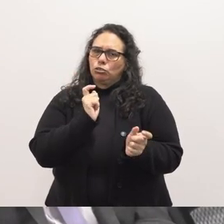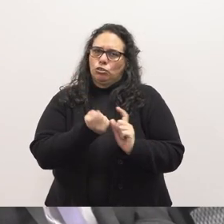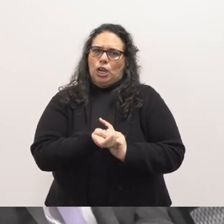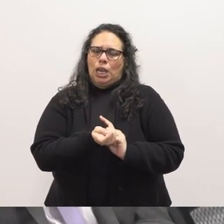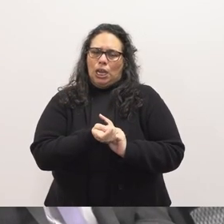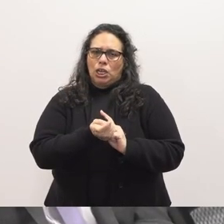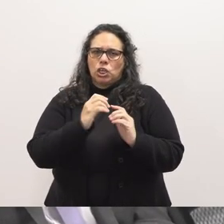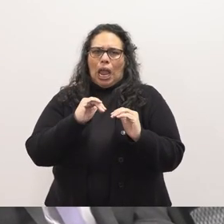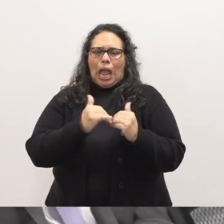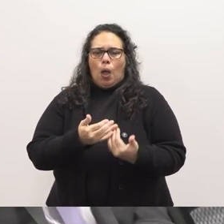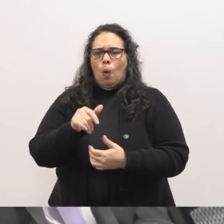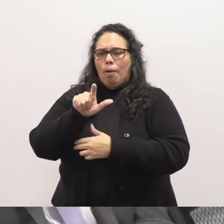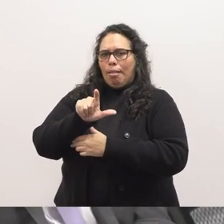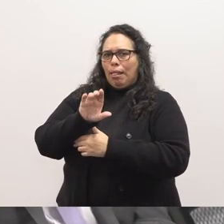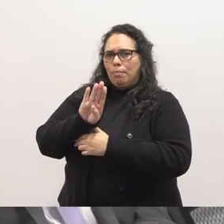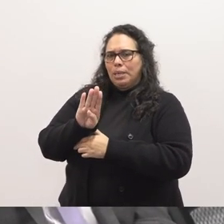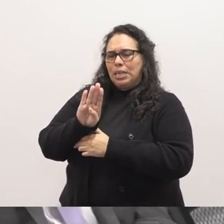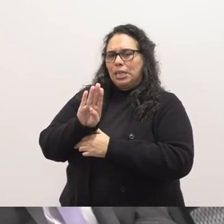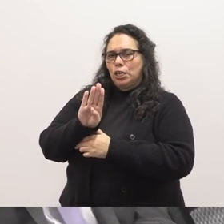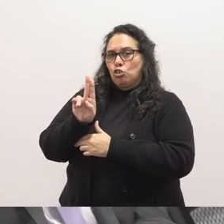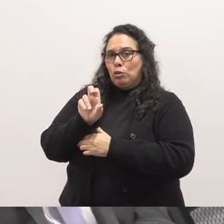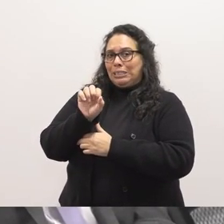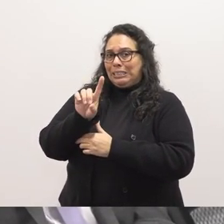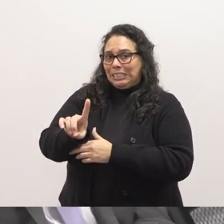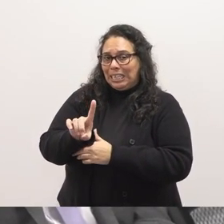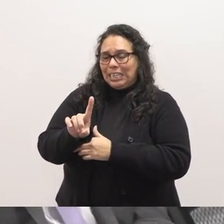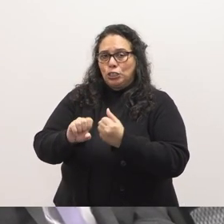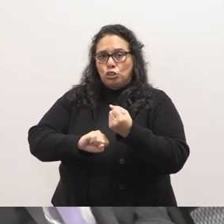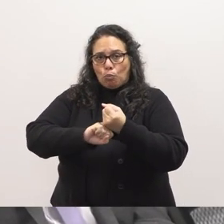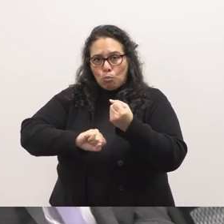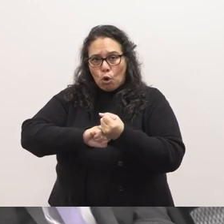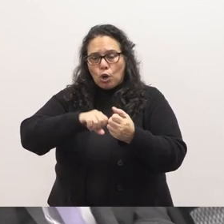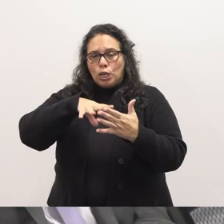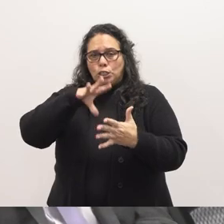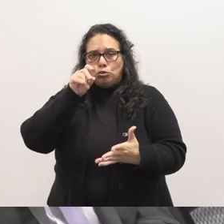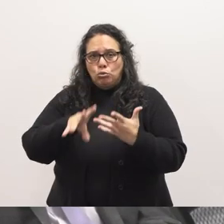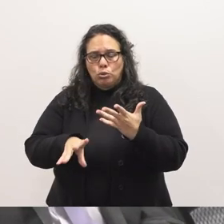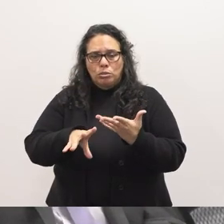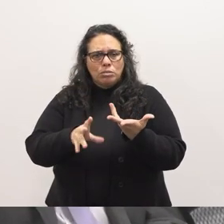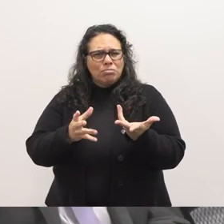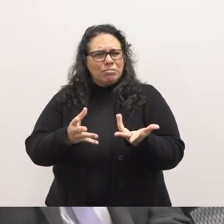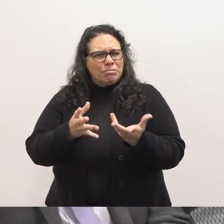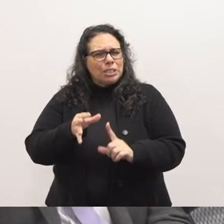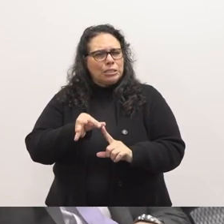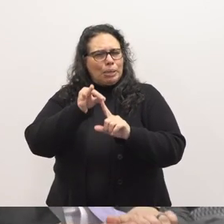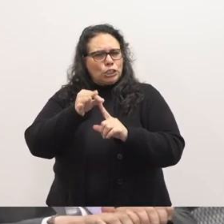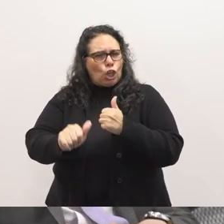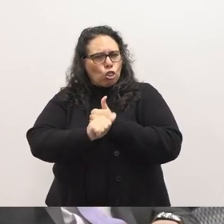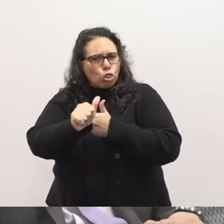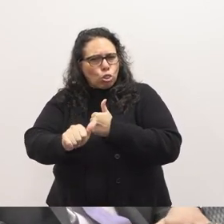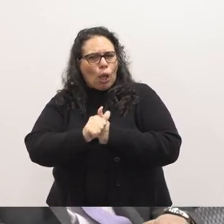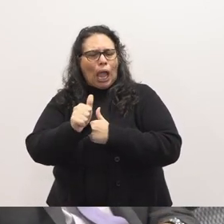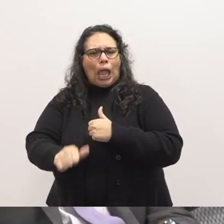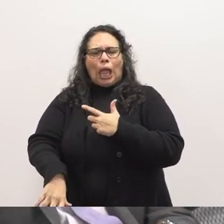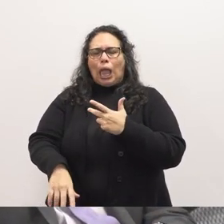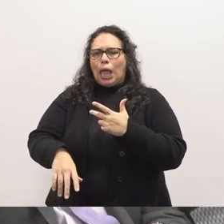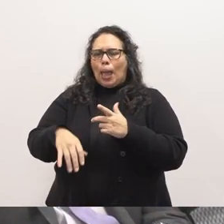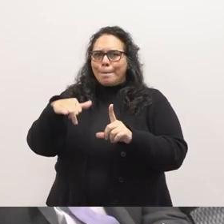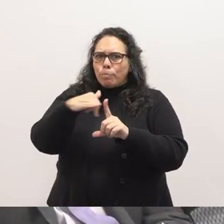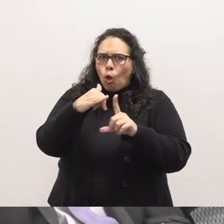how LBUSD supports students dealing with threats and bullying, especially students with disabilities, like